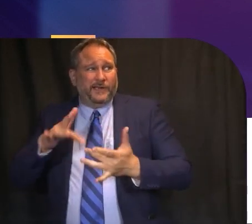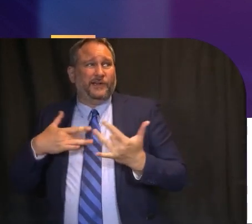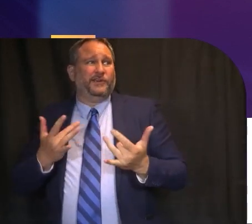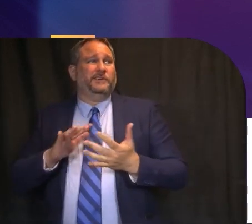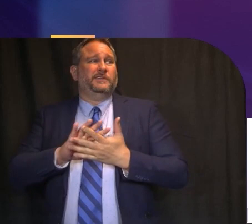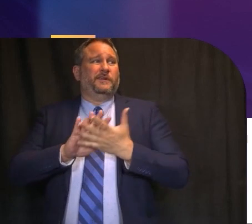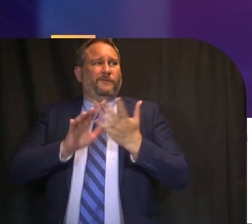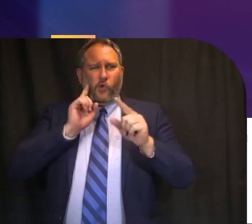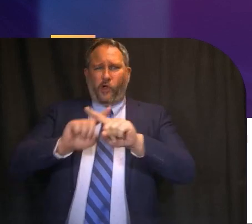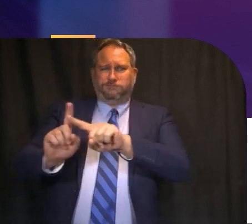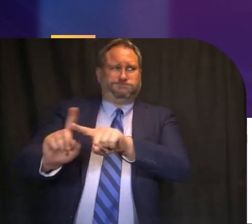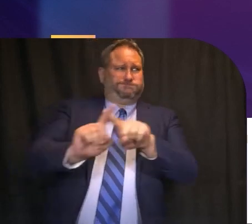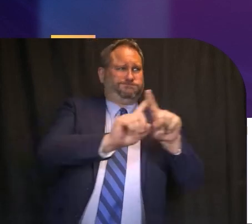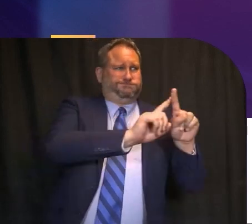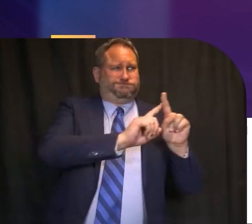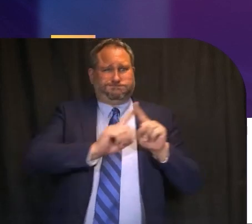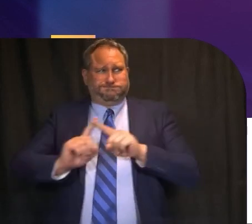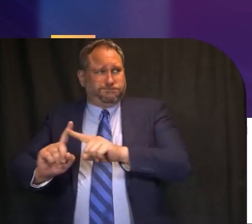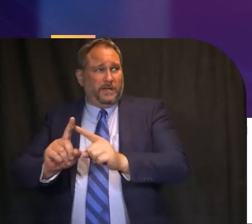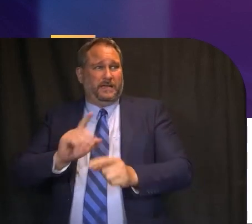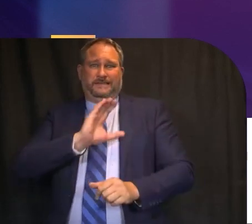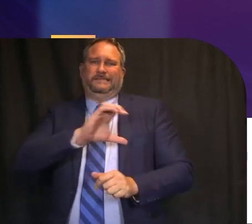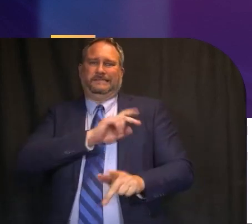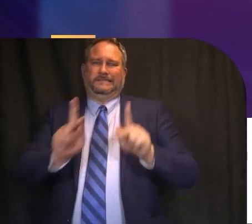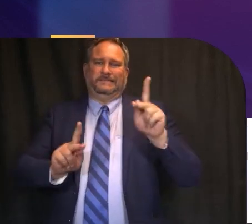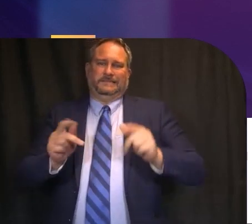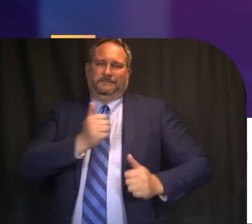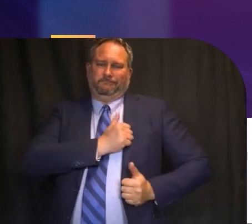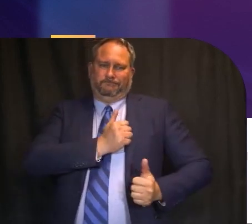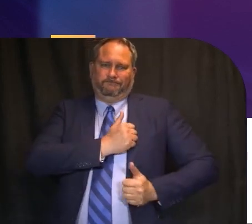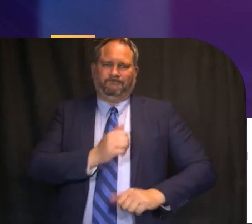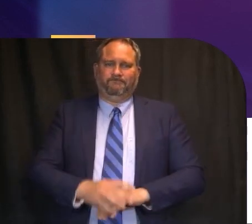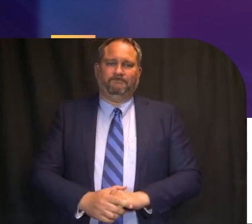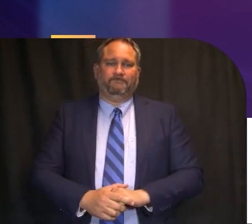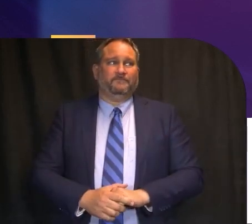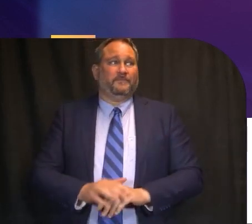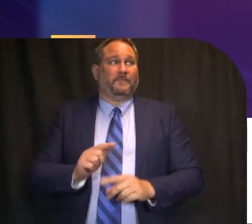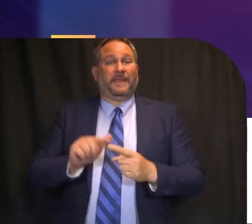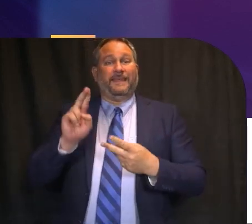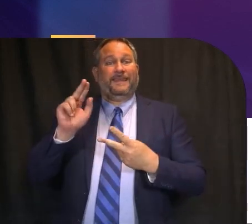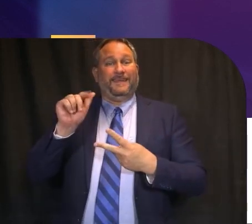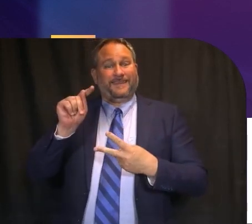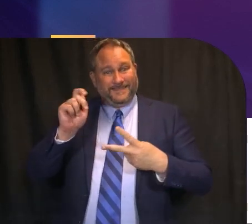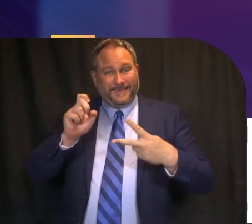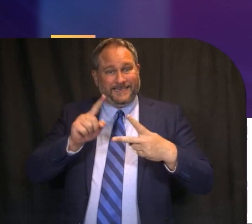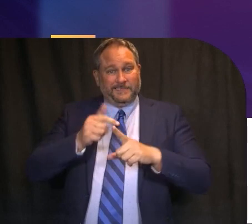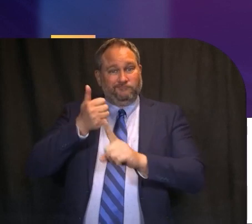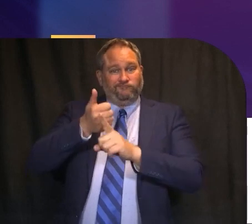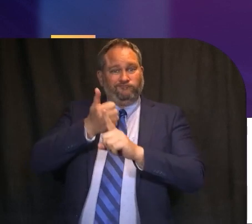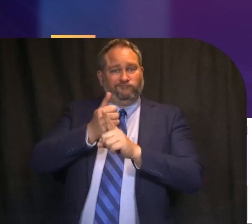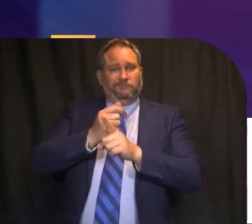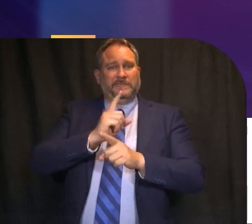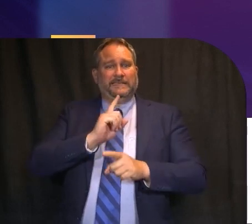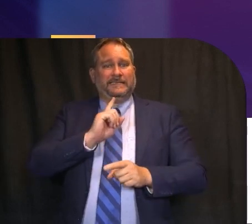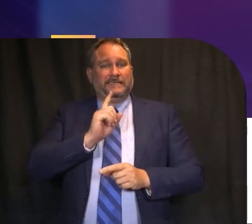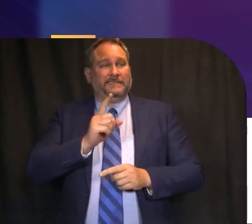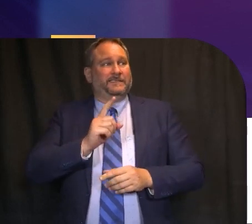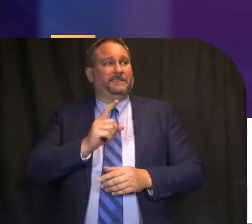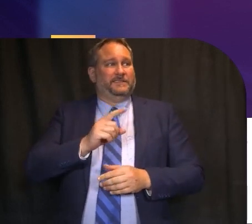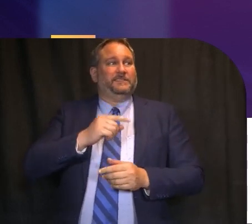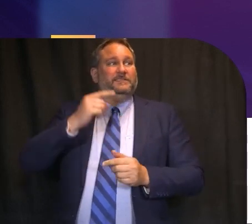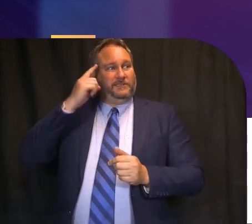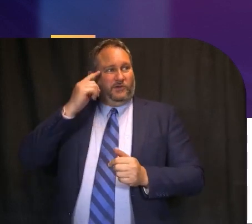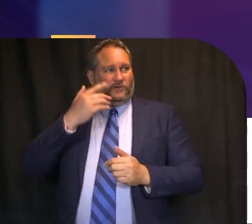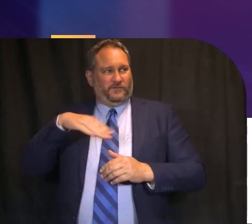neurodivergent, chair user, service dog handler, disabled parent, anthropologist, and a veteran from Bay